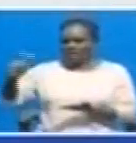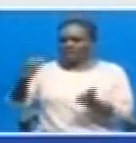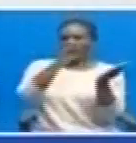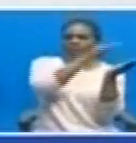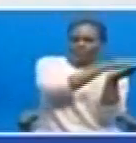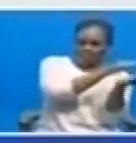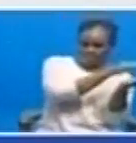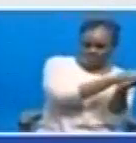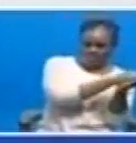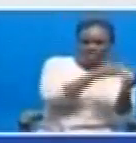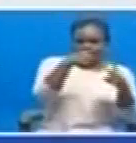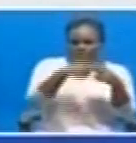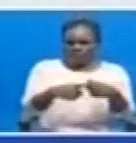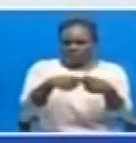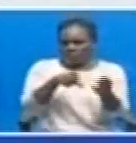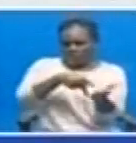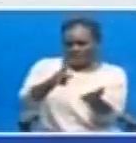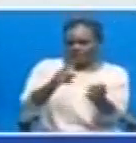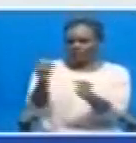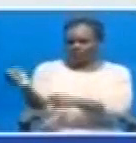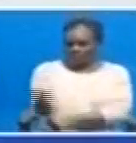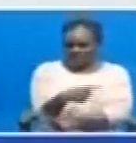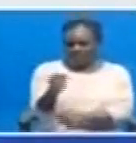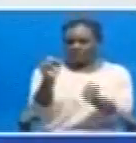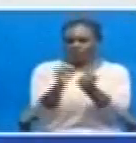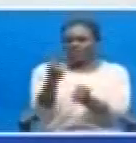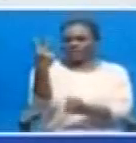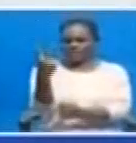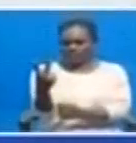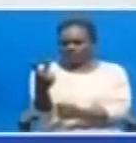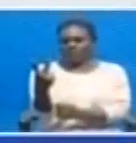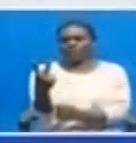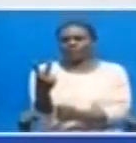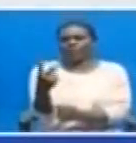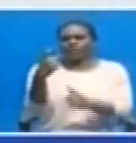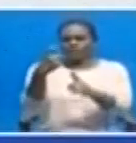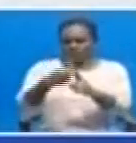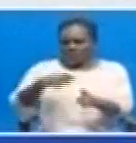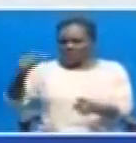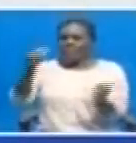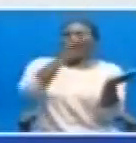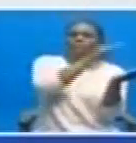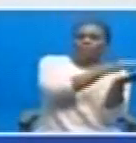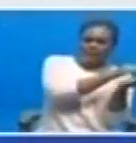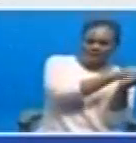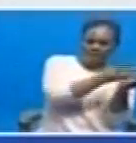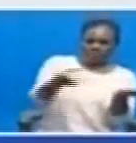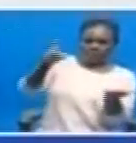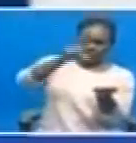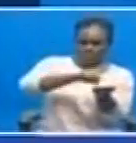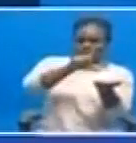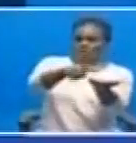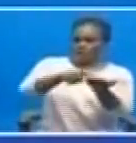Morgan, repayable in 12 years, and an additional 13.5 billion shillings financing from a Afreximbank bank, raising the airline's debt